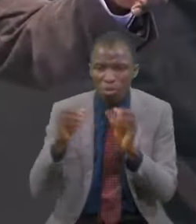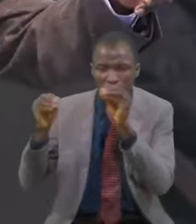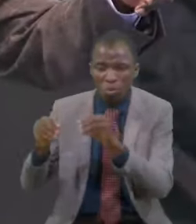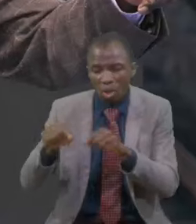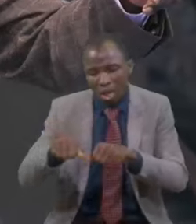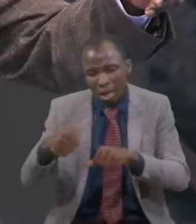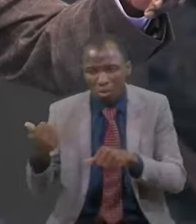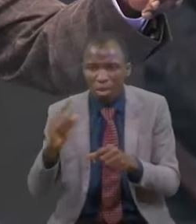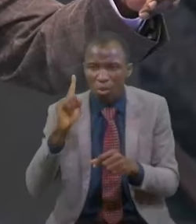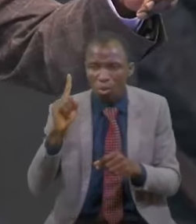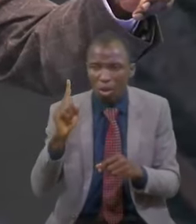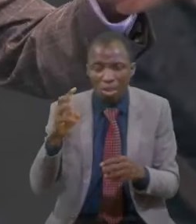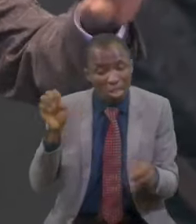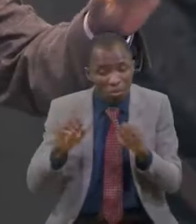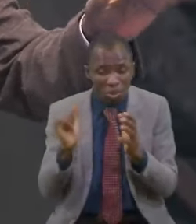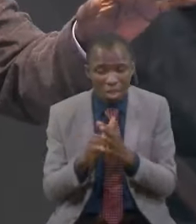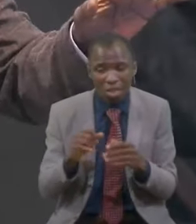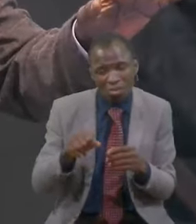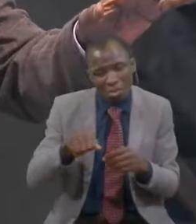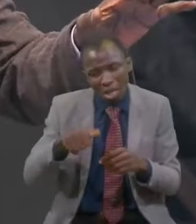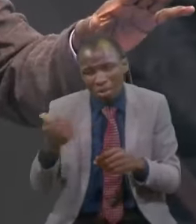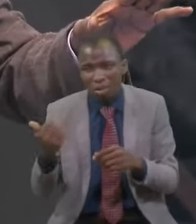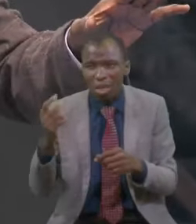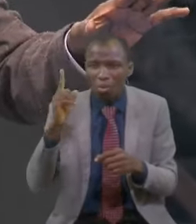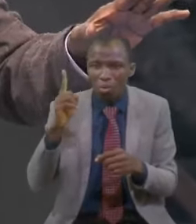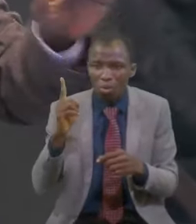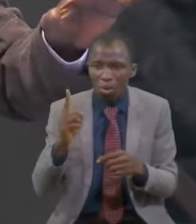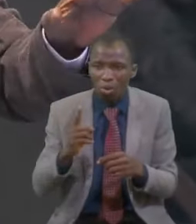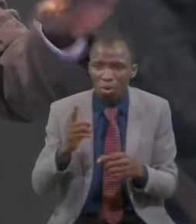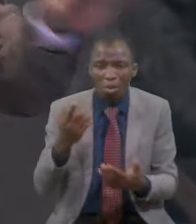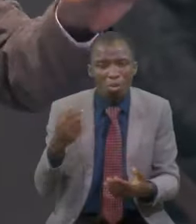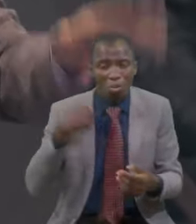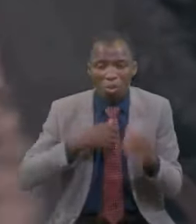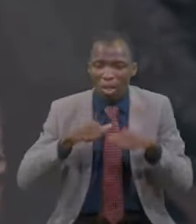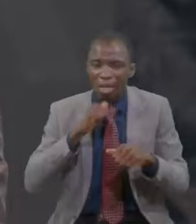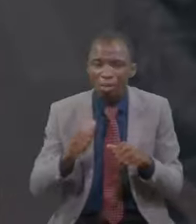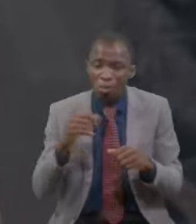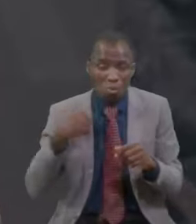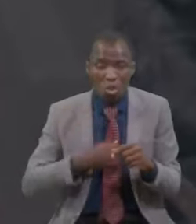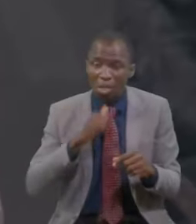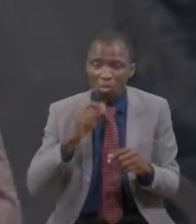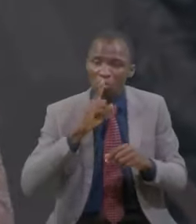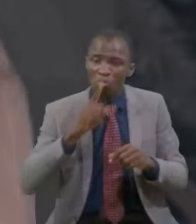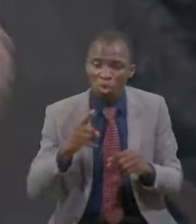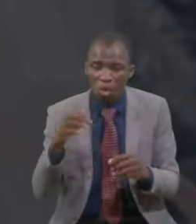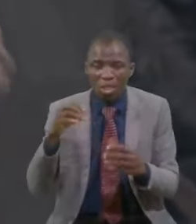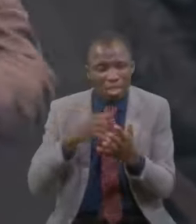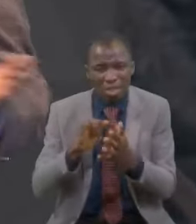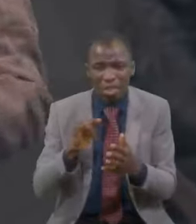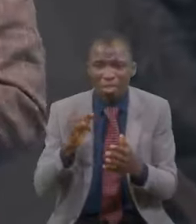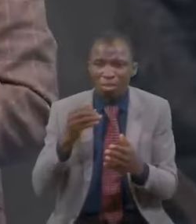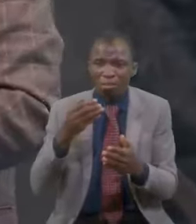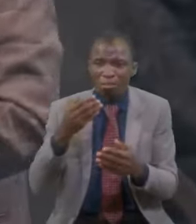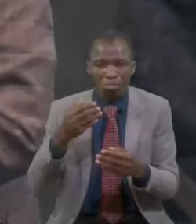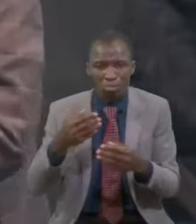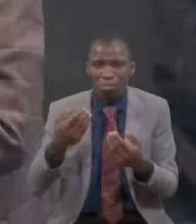that other one we're putting, we cannot guarantee its effectiveness in your body. If you were